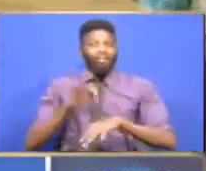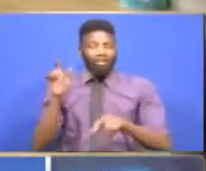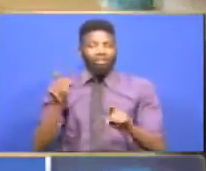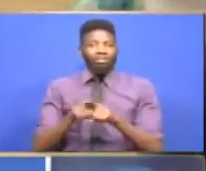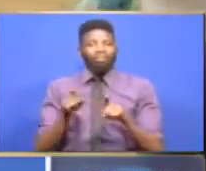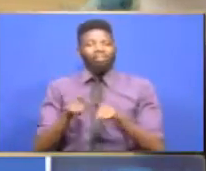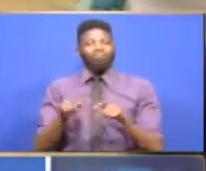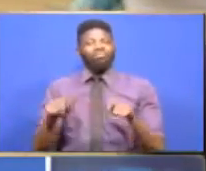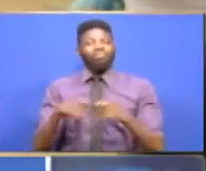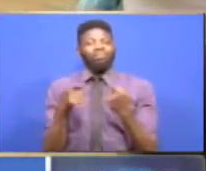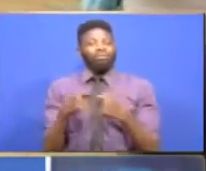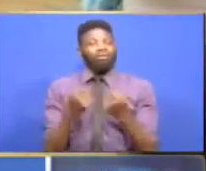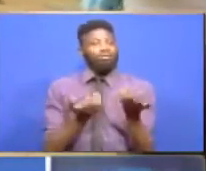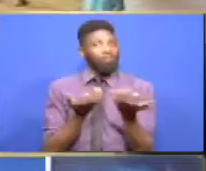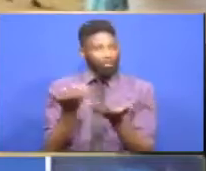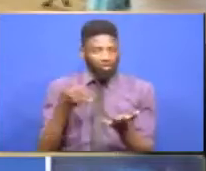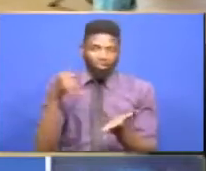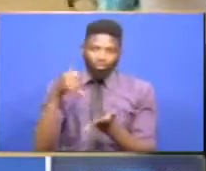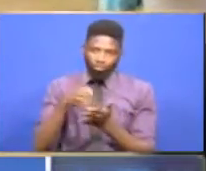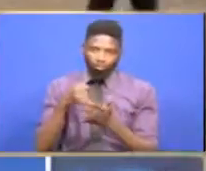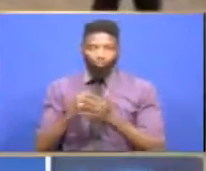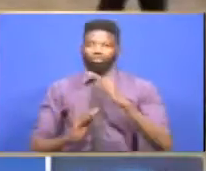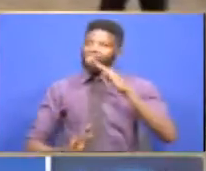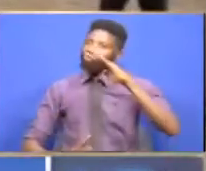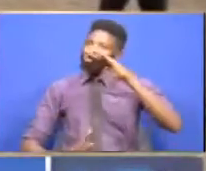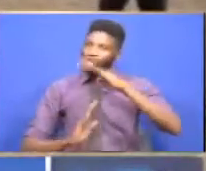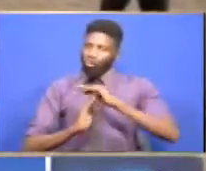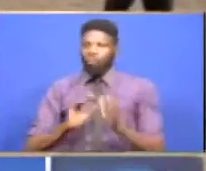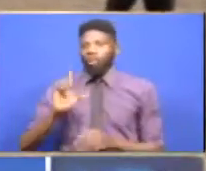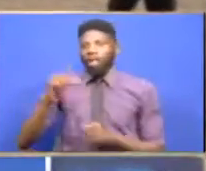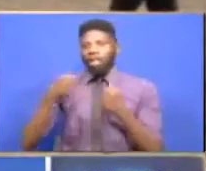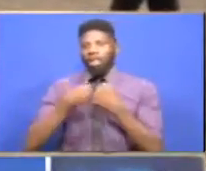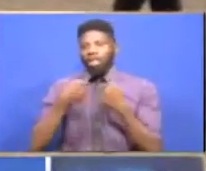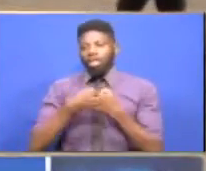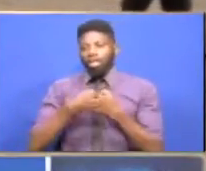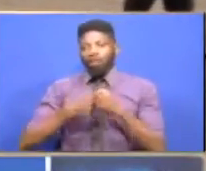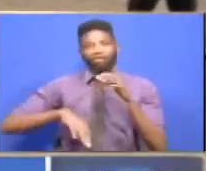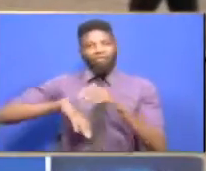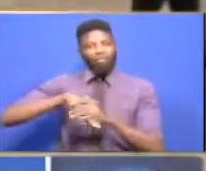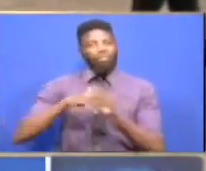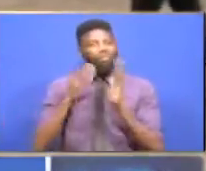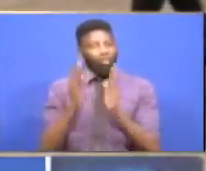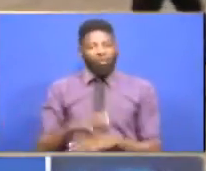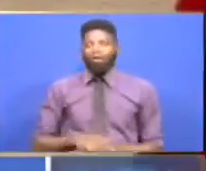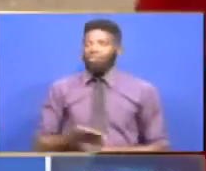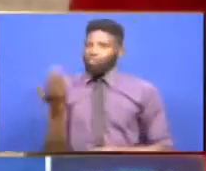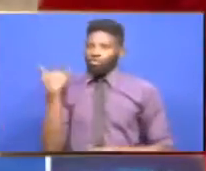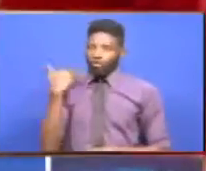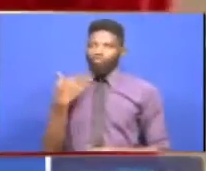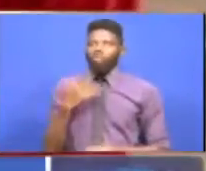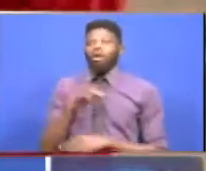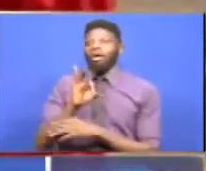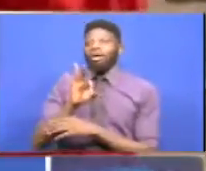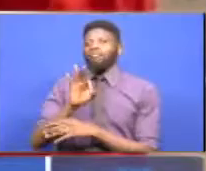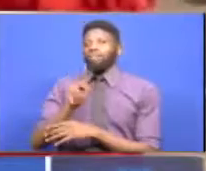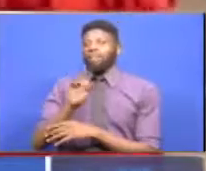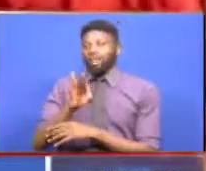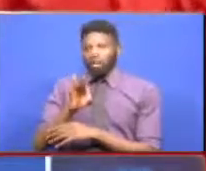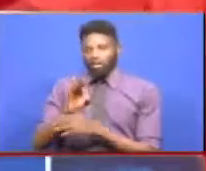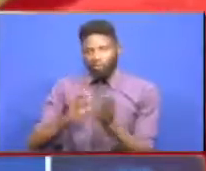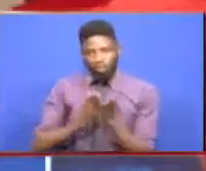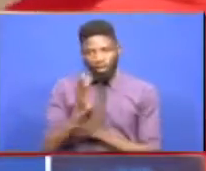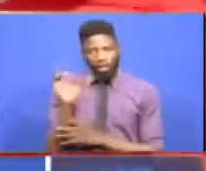disrupted businesses, including top tier leagues for footballers, former FKF Nairobi branch chairman Hussein